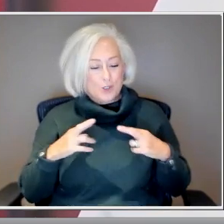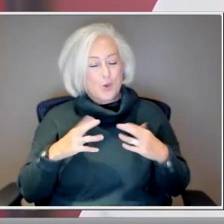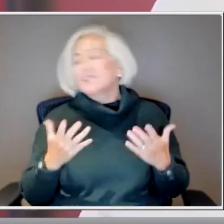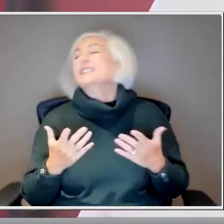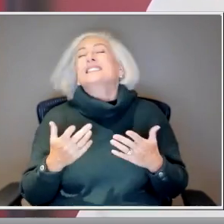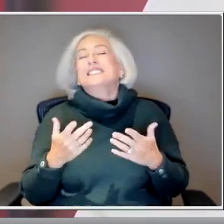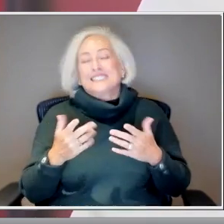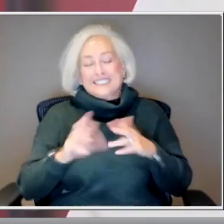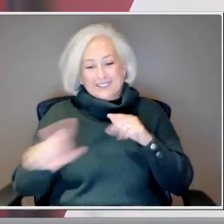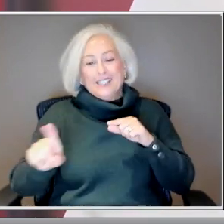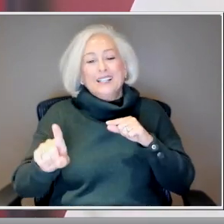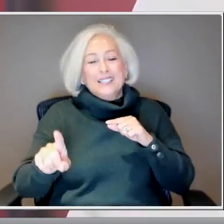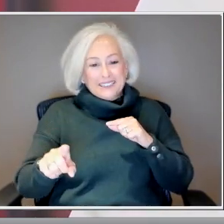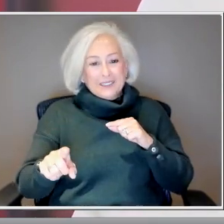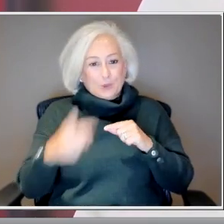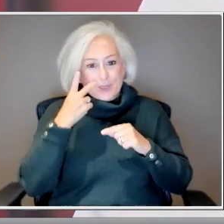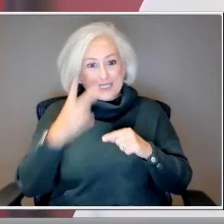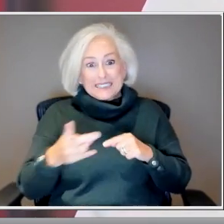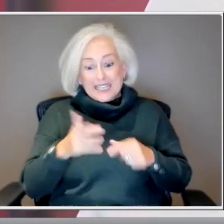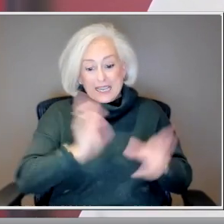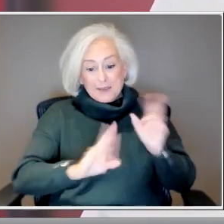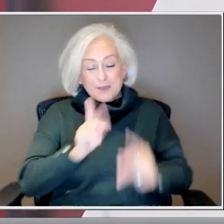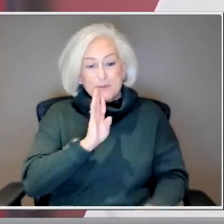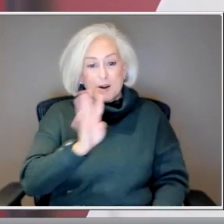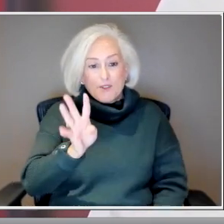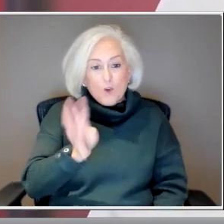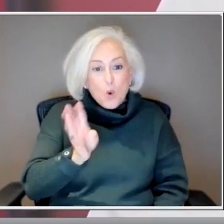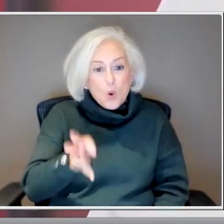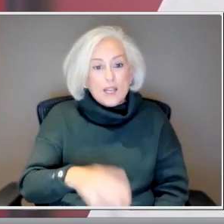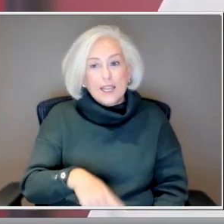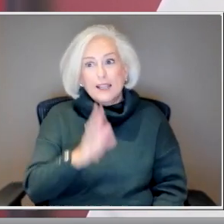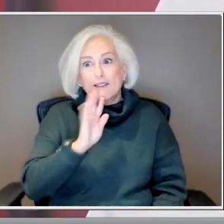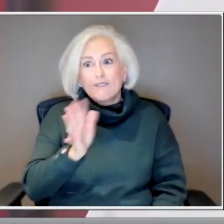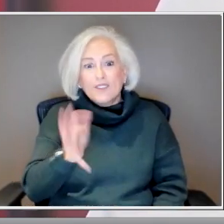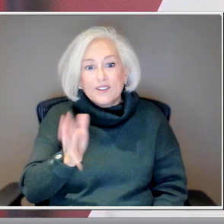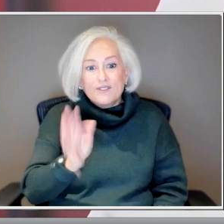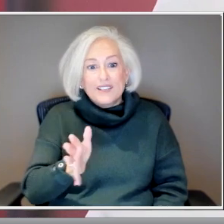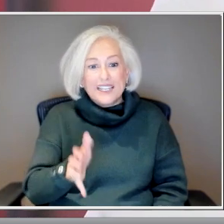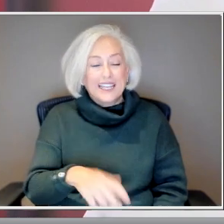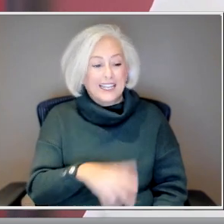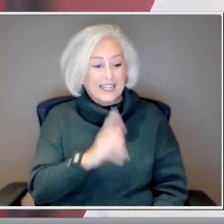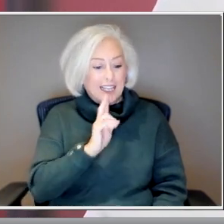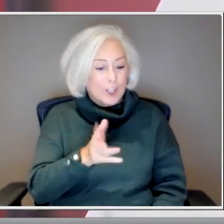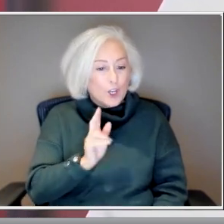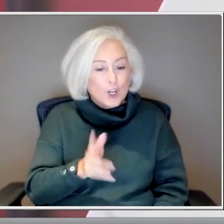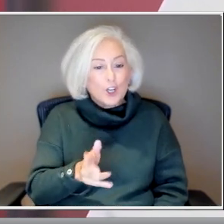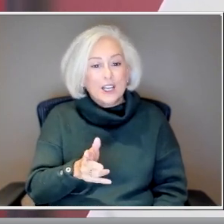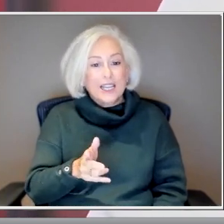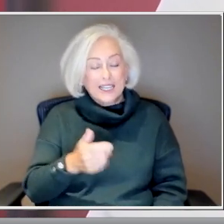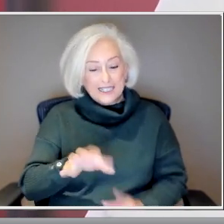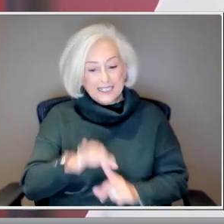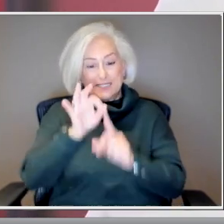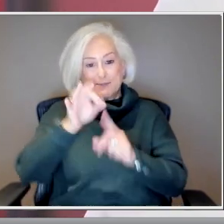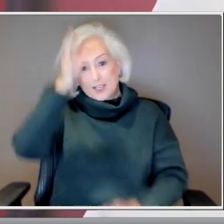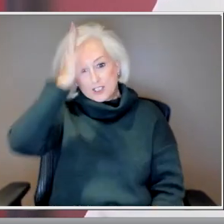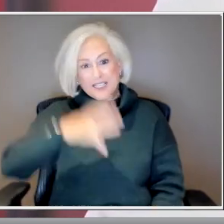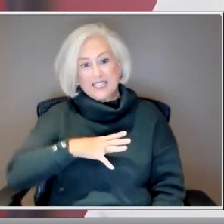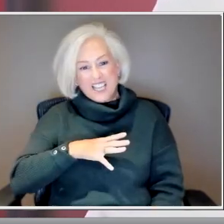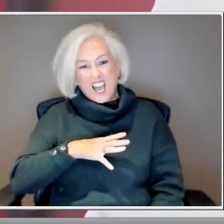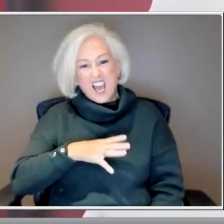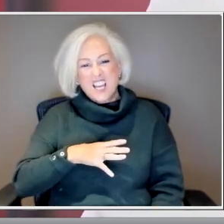see a lot in the 40-plus-year-old, 40 to 50-year-olds, especially guys that went on a buddy trip for college, like